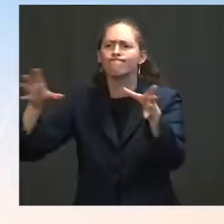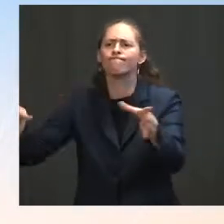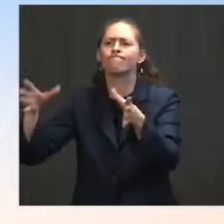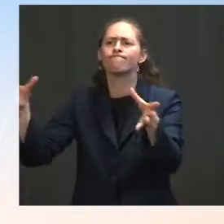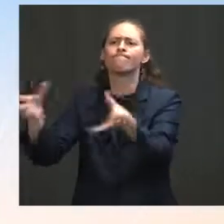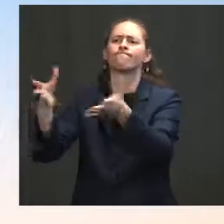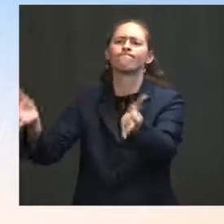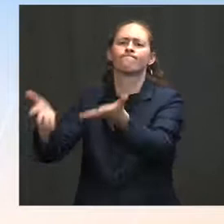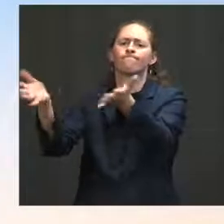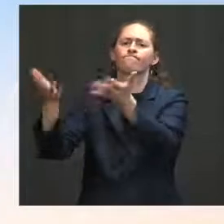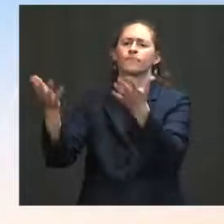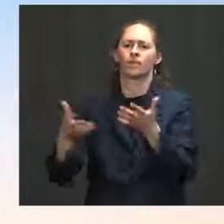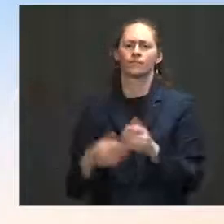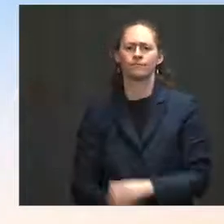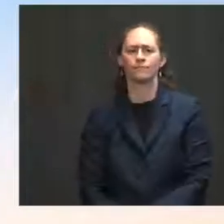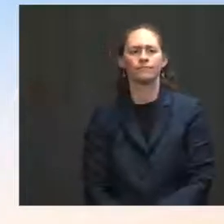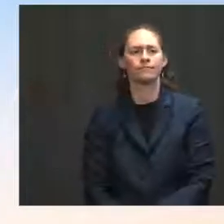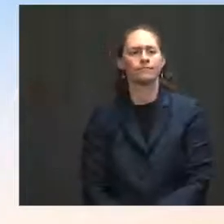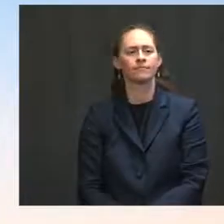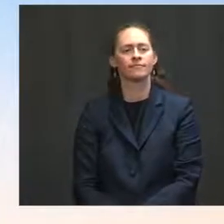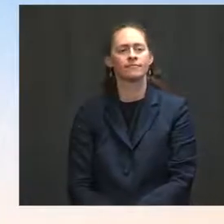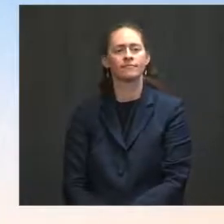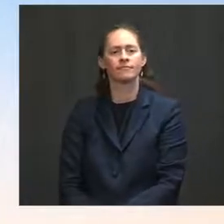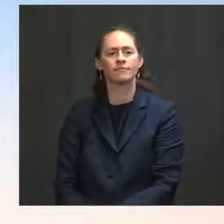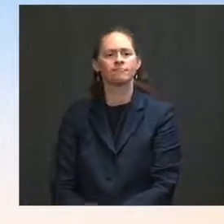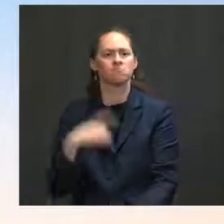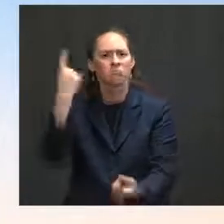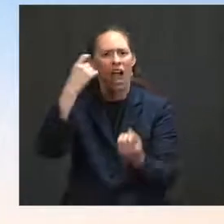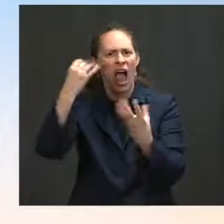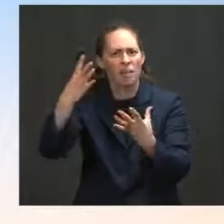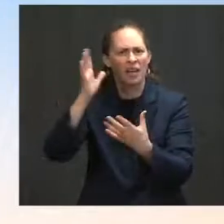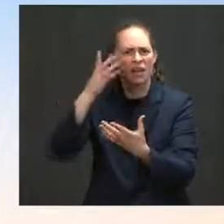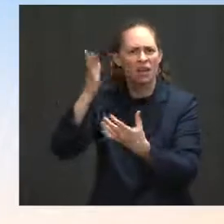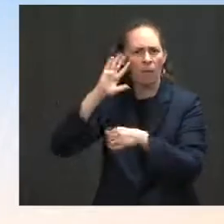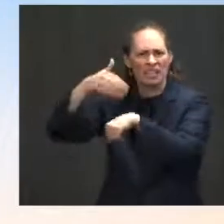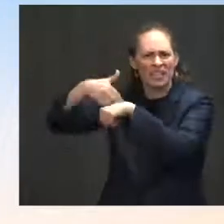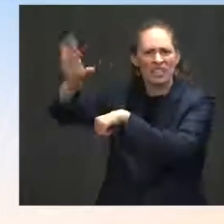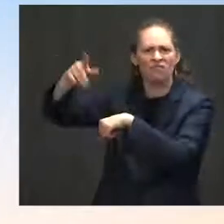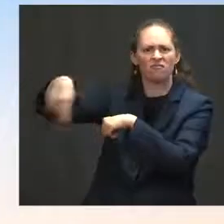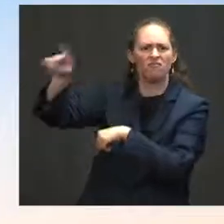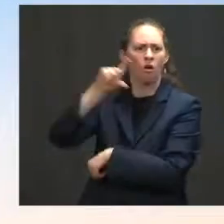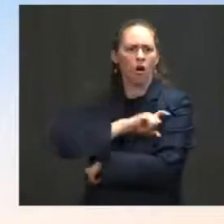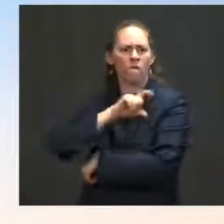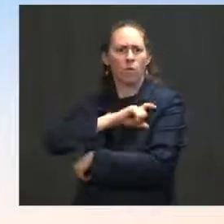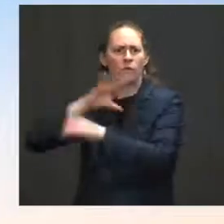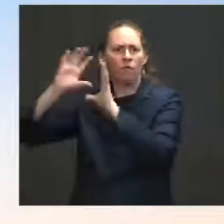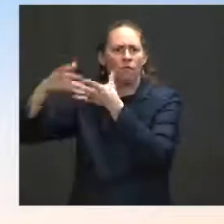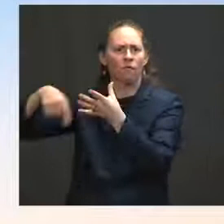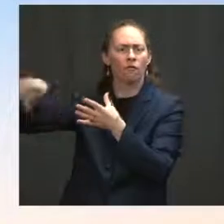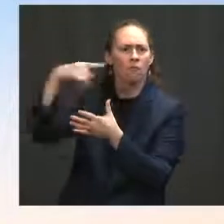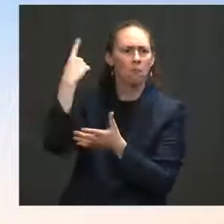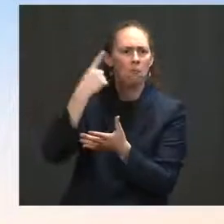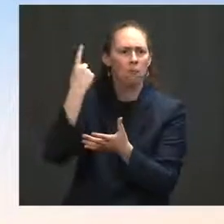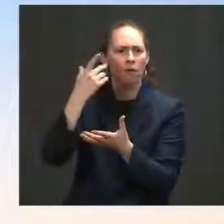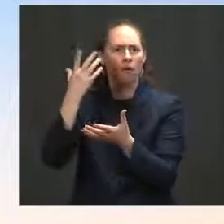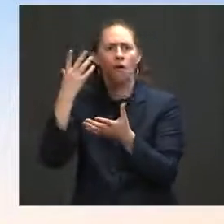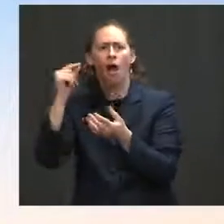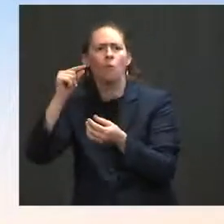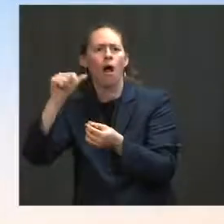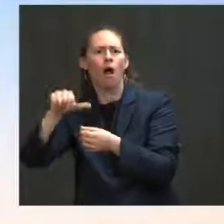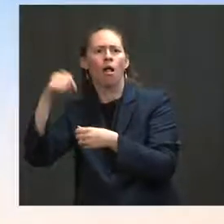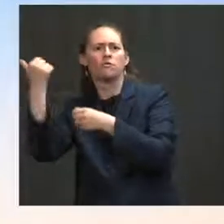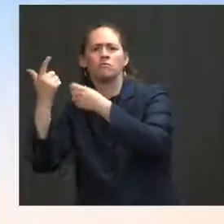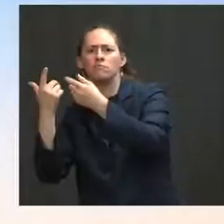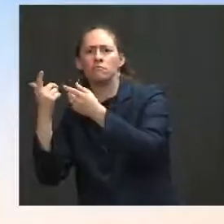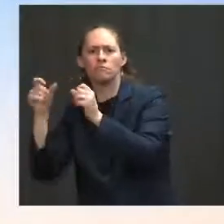many law enforcement agents are we sending? And have there been any requests for any additional aid from the U.S., either from the State Department or another agency?